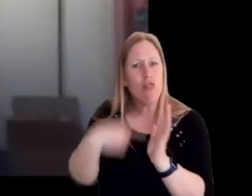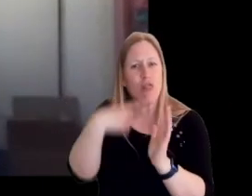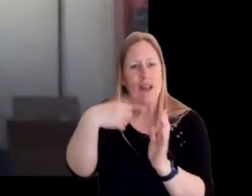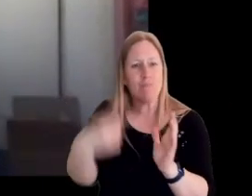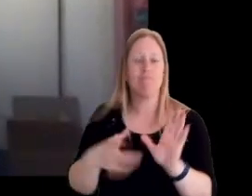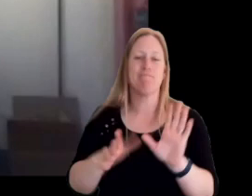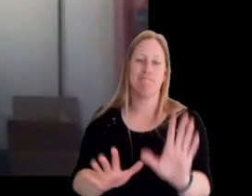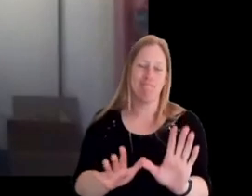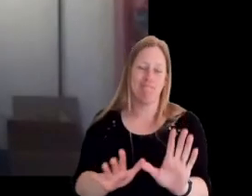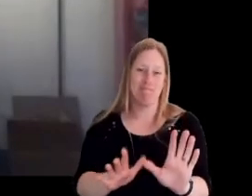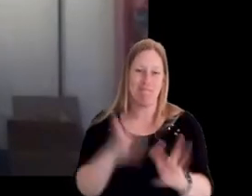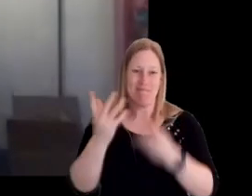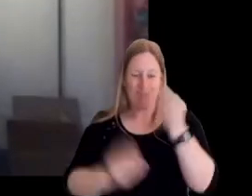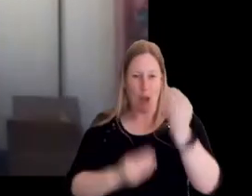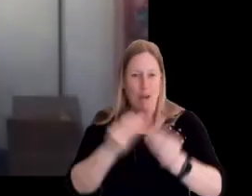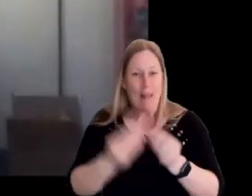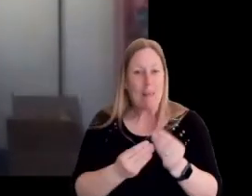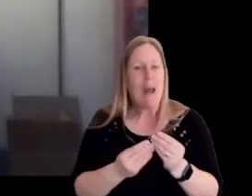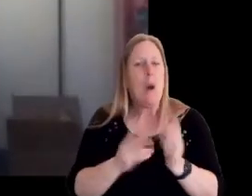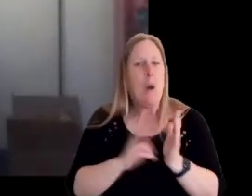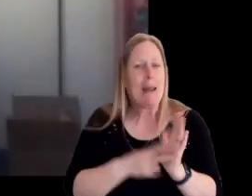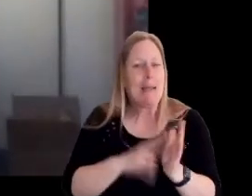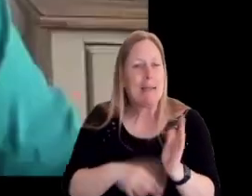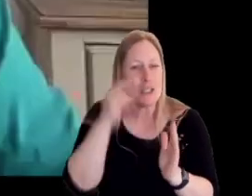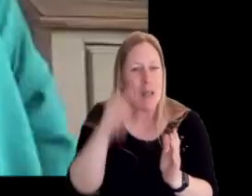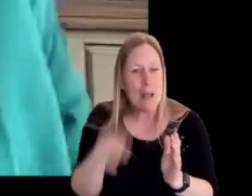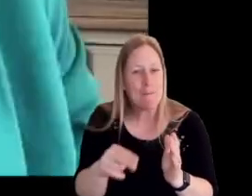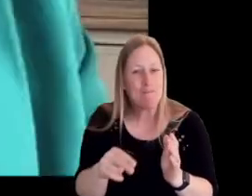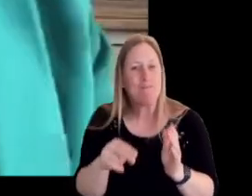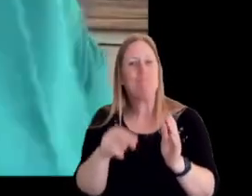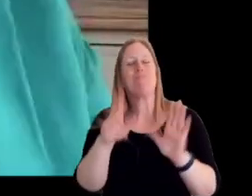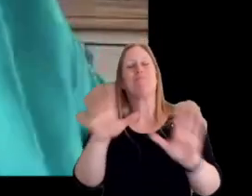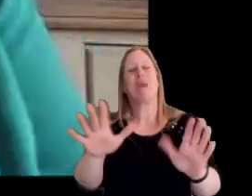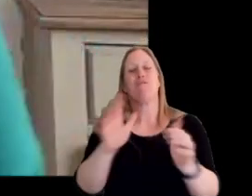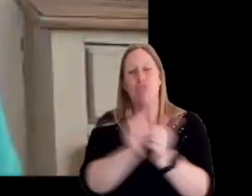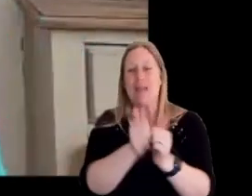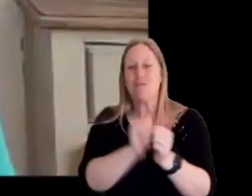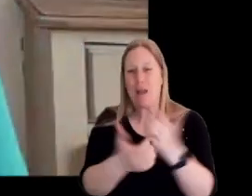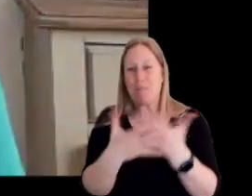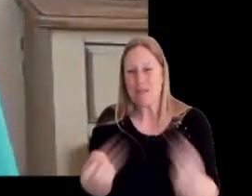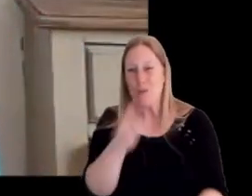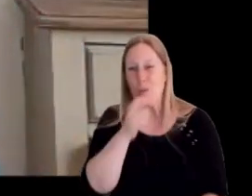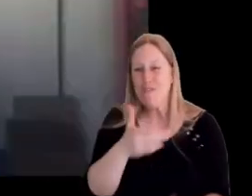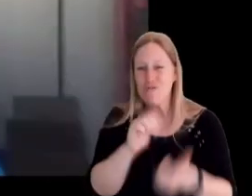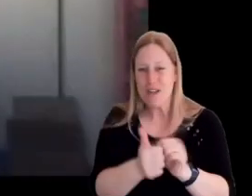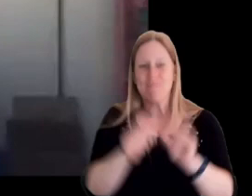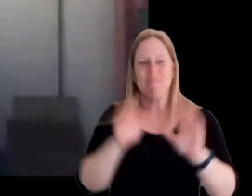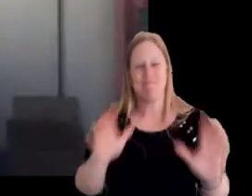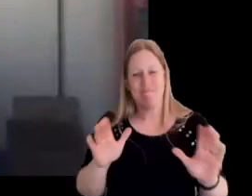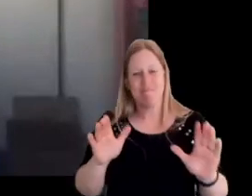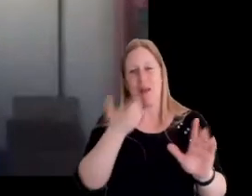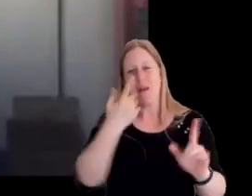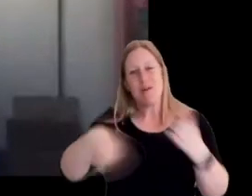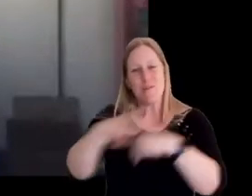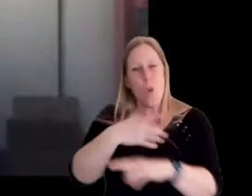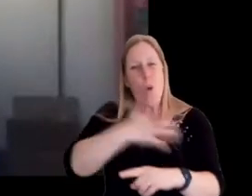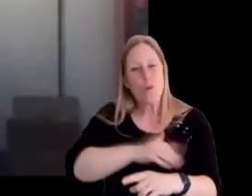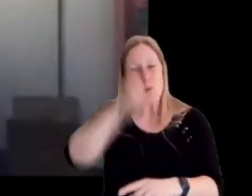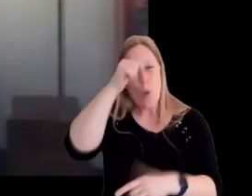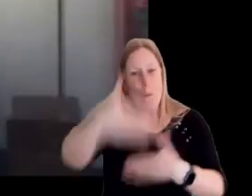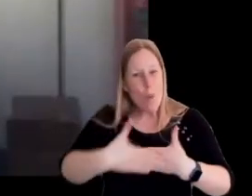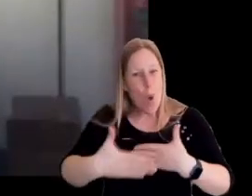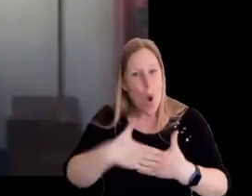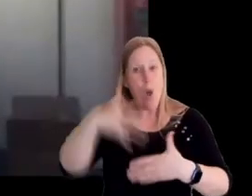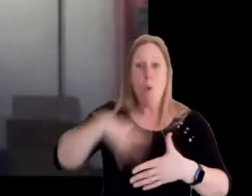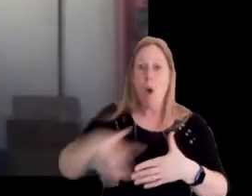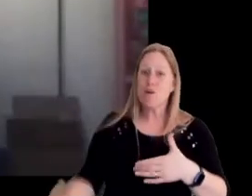Neurodivergent Thanet, sorry, the name of the organization. Neurodivergent Friends in Thanet. I knew there was a friends in there. For people who want to find